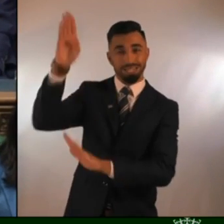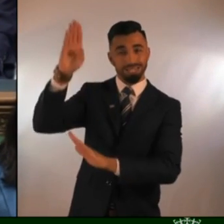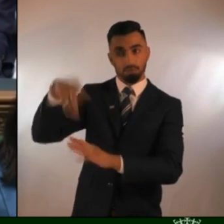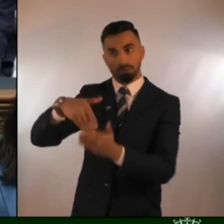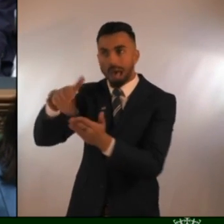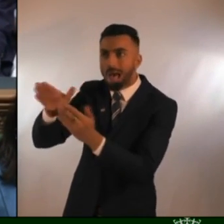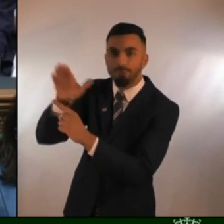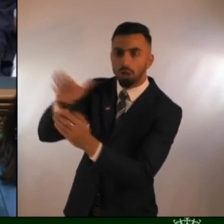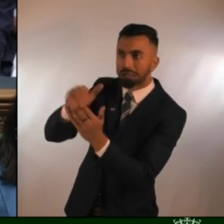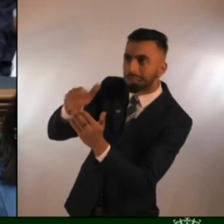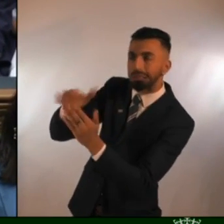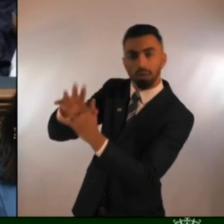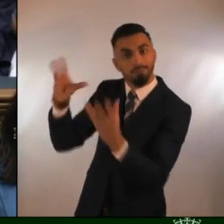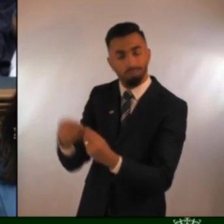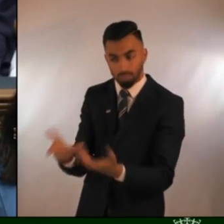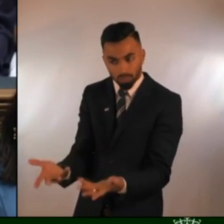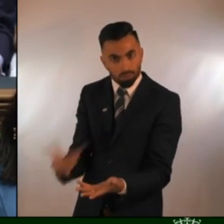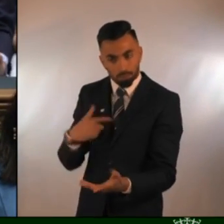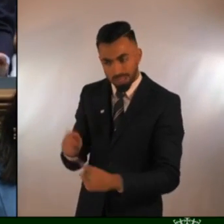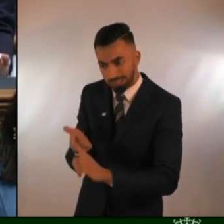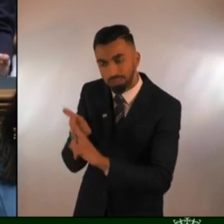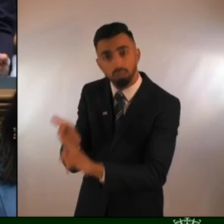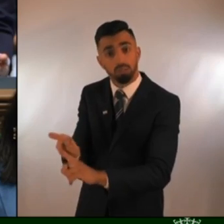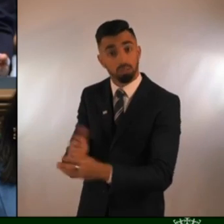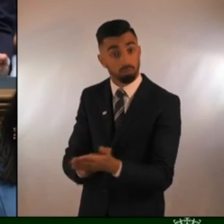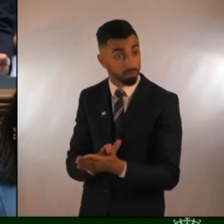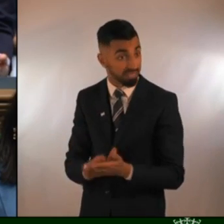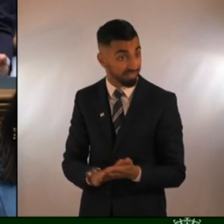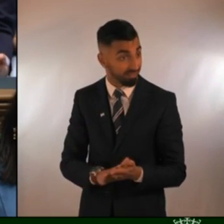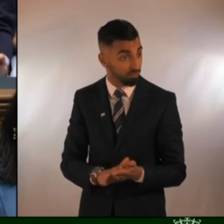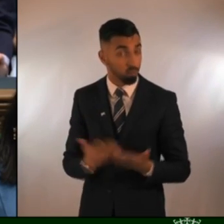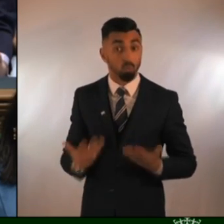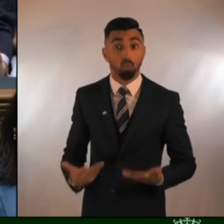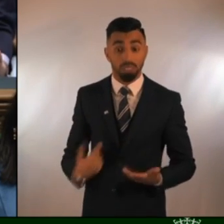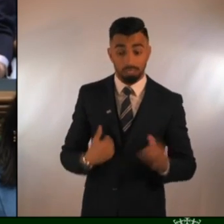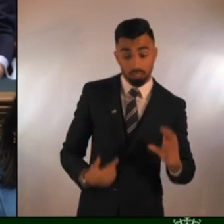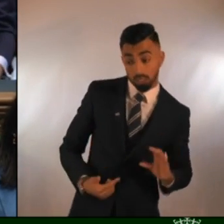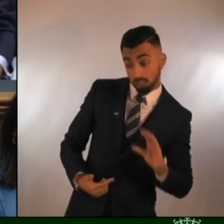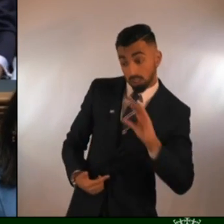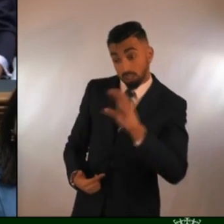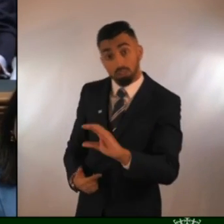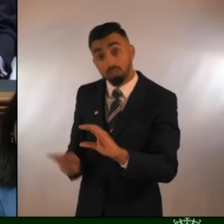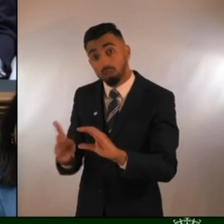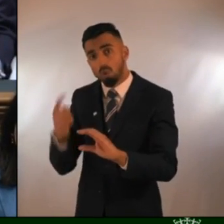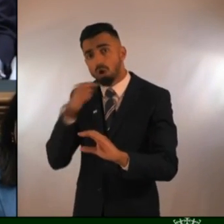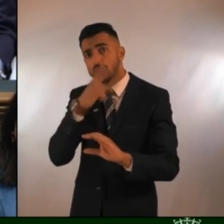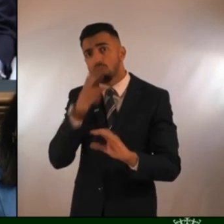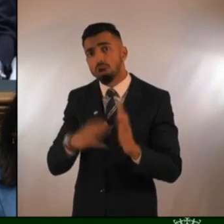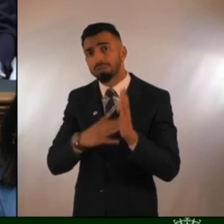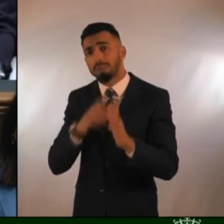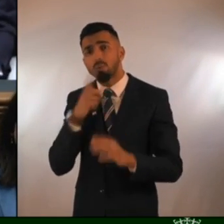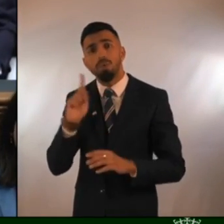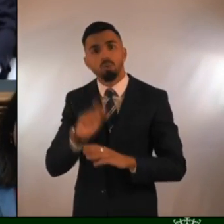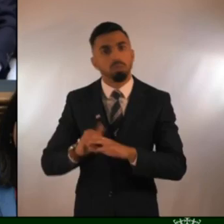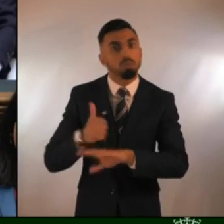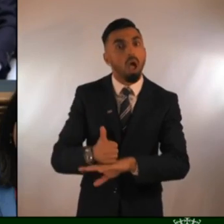I provide £130 million of new funding to extend start-up loans, £200 million for the British